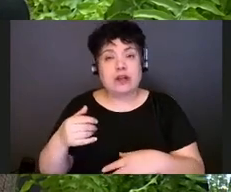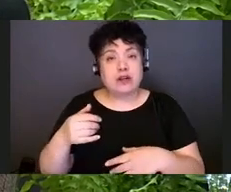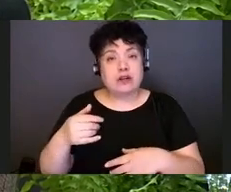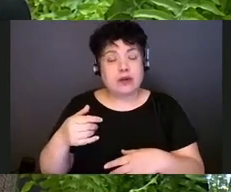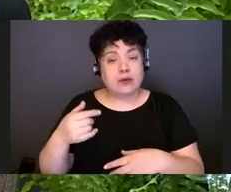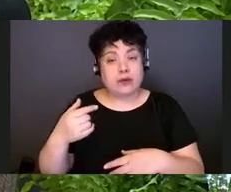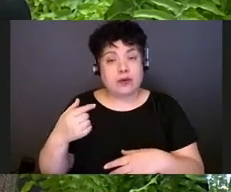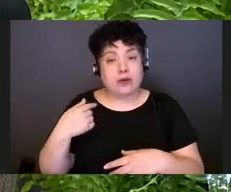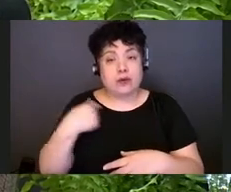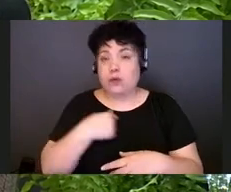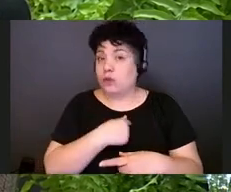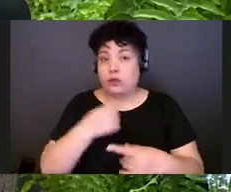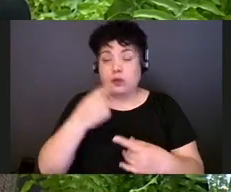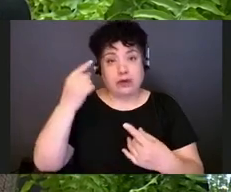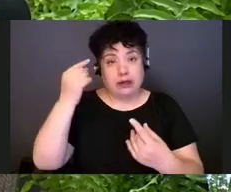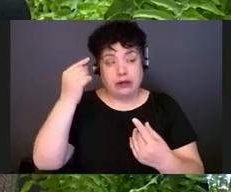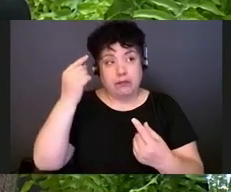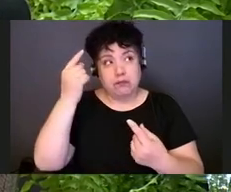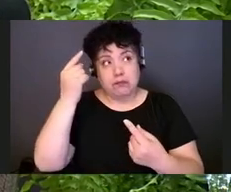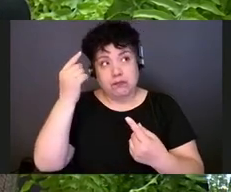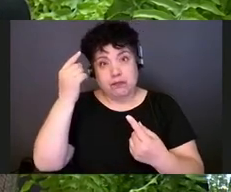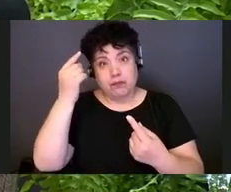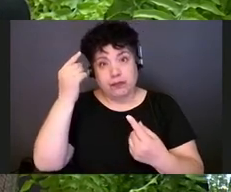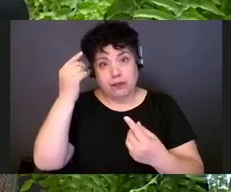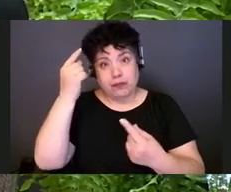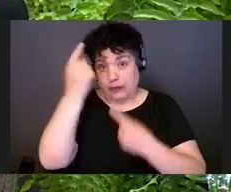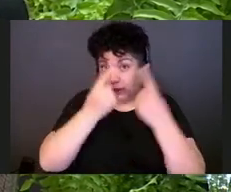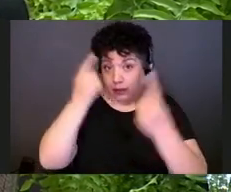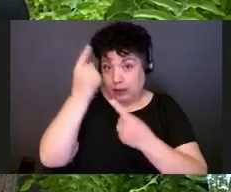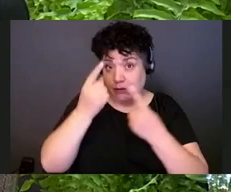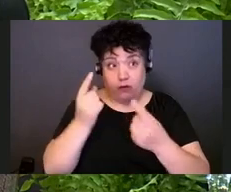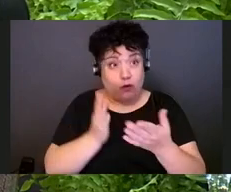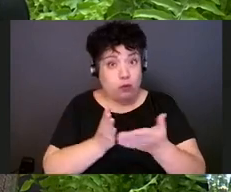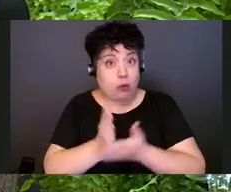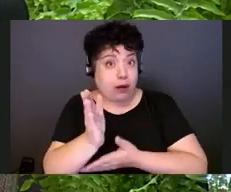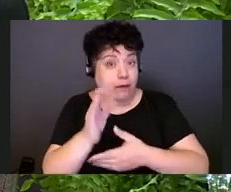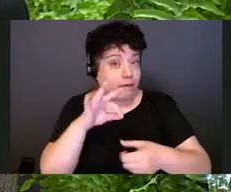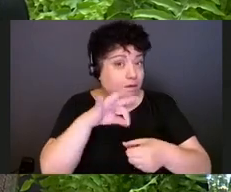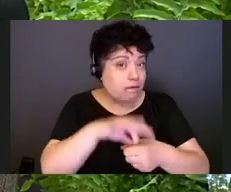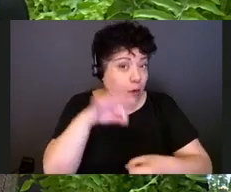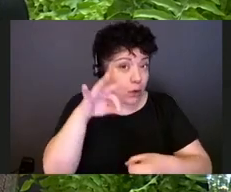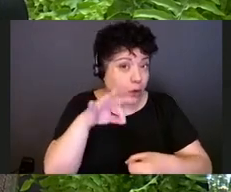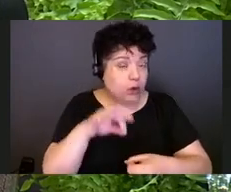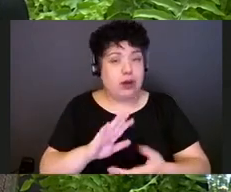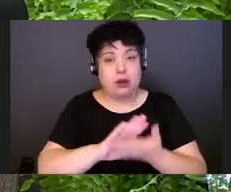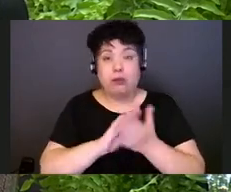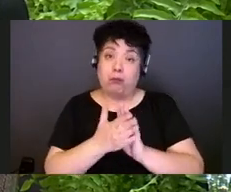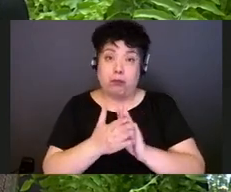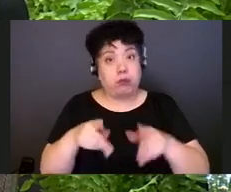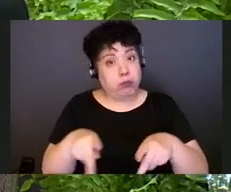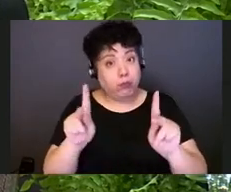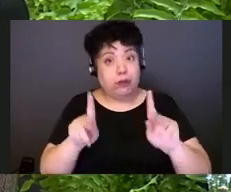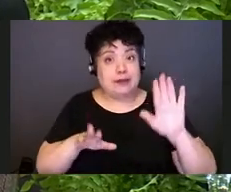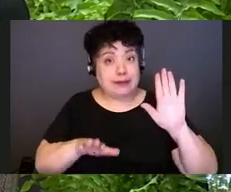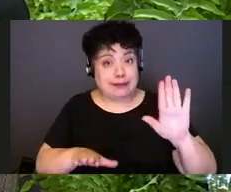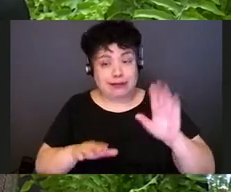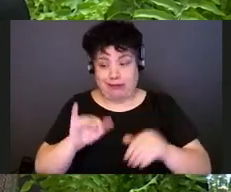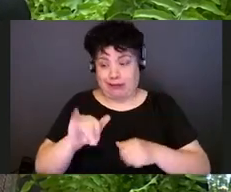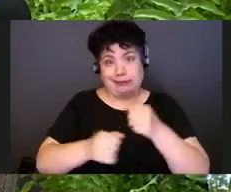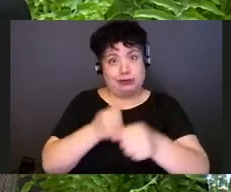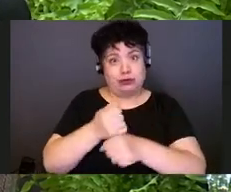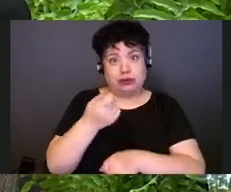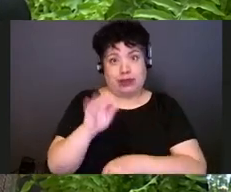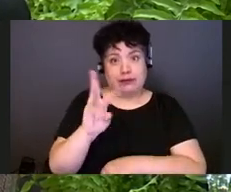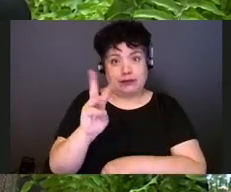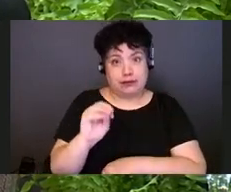think, we received the rights to vote and to be a Canadian citizen in 1960.